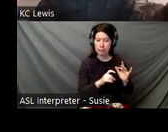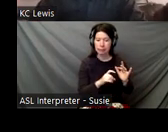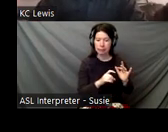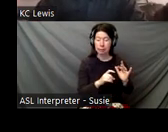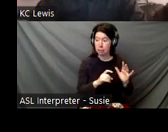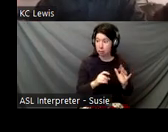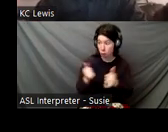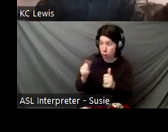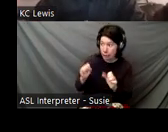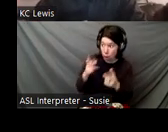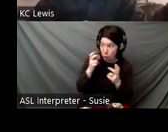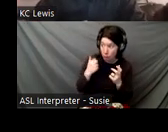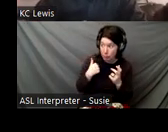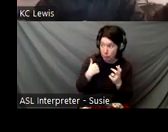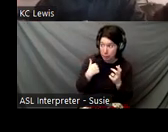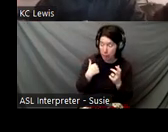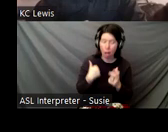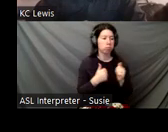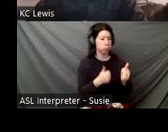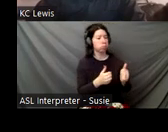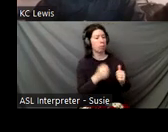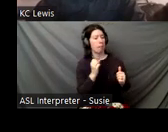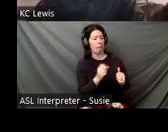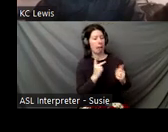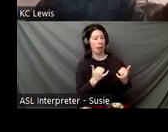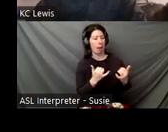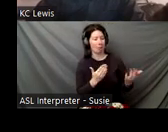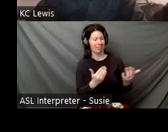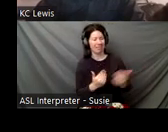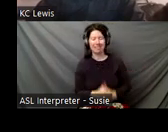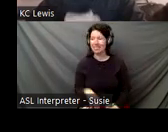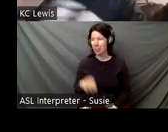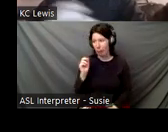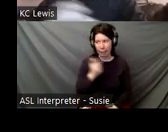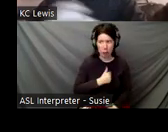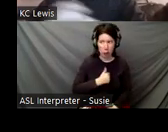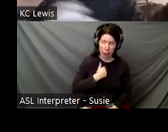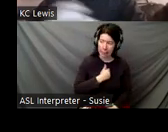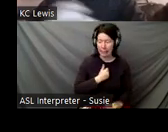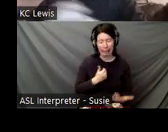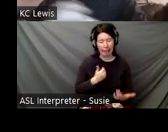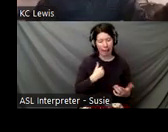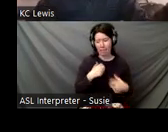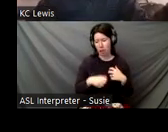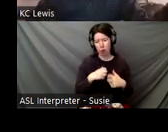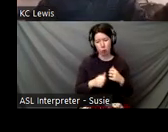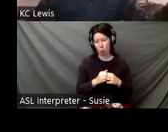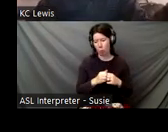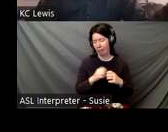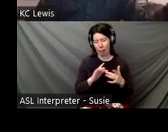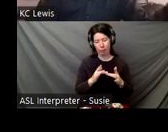Am I good? Can people still hear me? You're back now. Okay, sorry. I have issues with my internet sometimes.